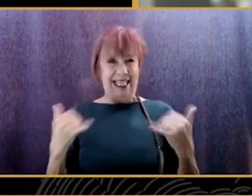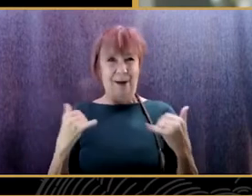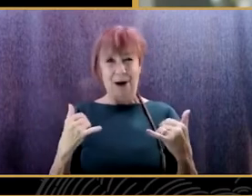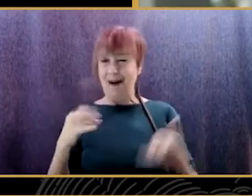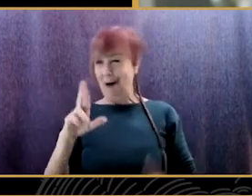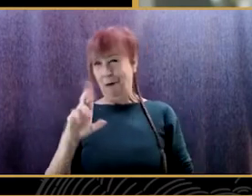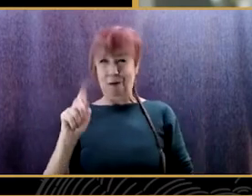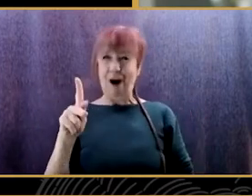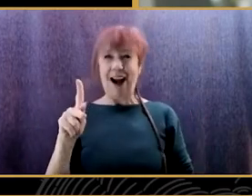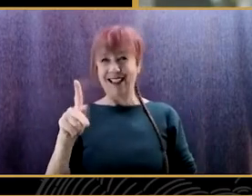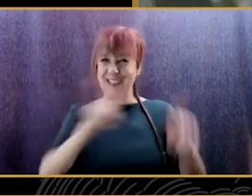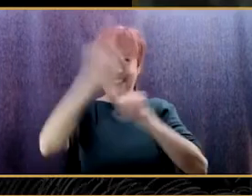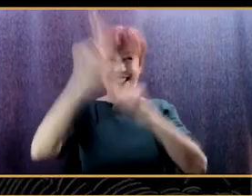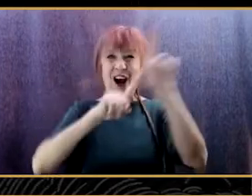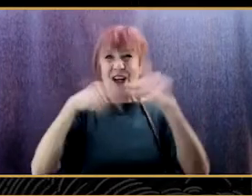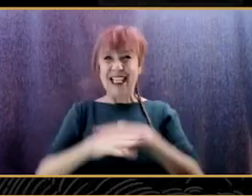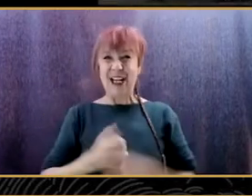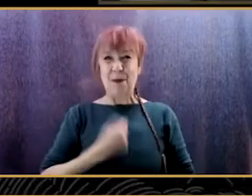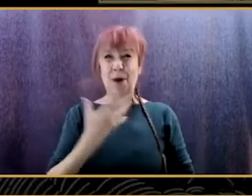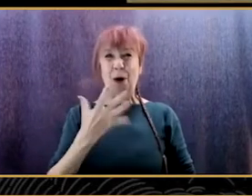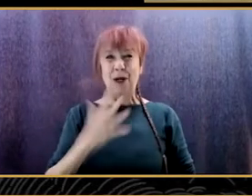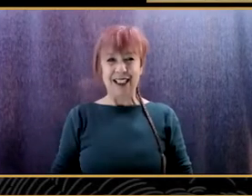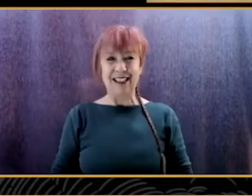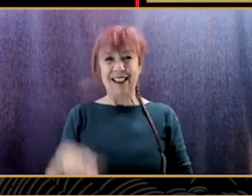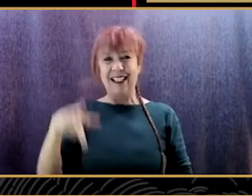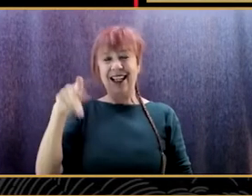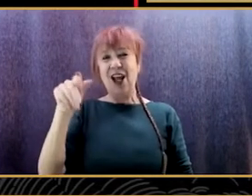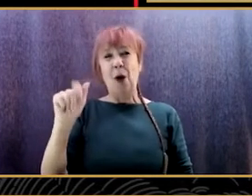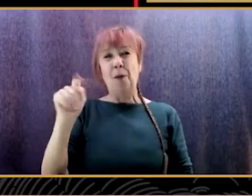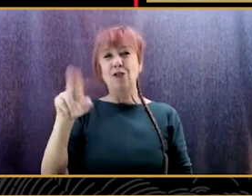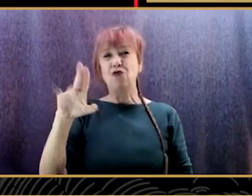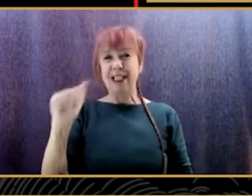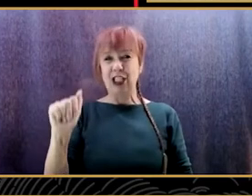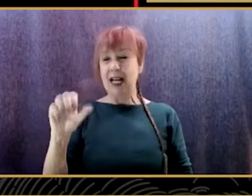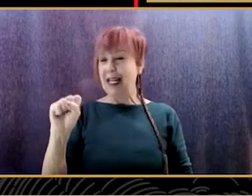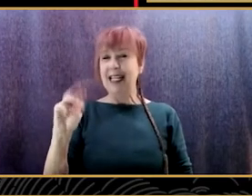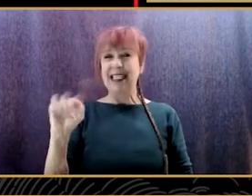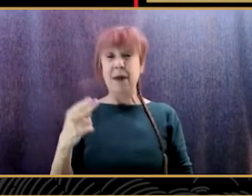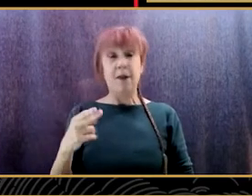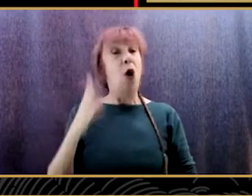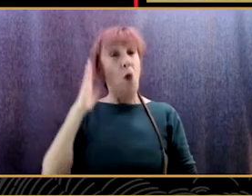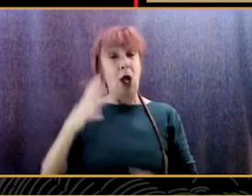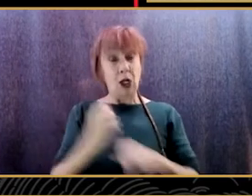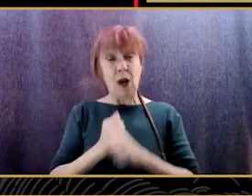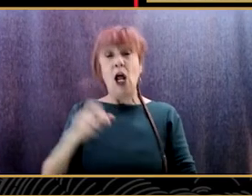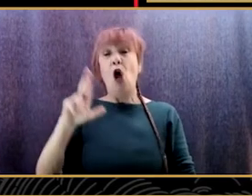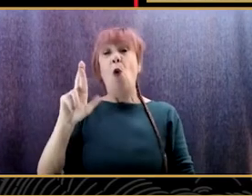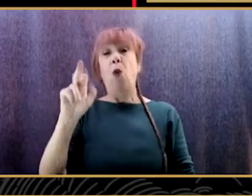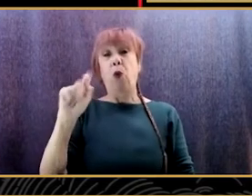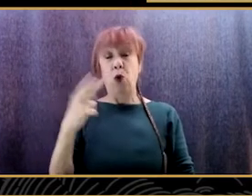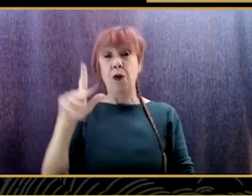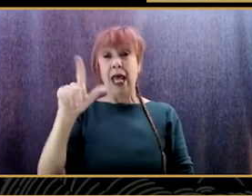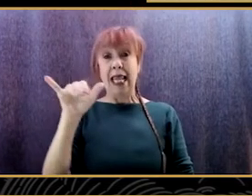contemporary rock stars in poetry. Headshots of two women appear. Patricia Smith will be honored with the Ruth Lilly Poetry